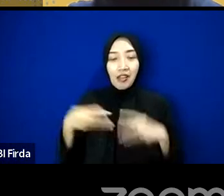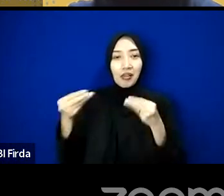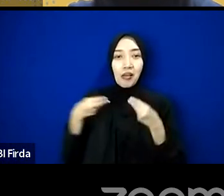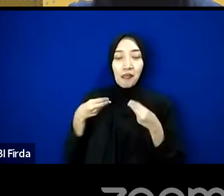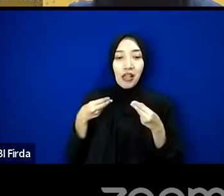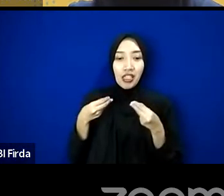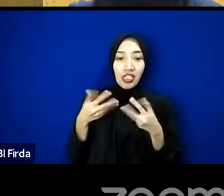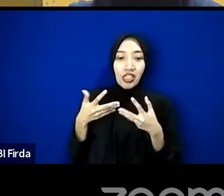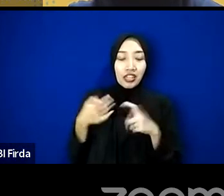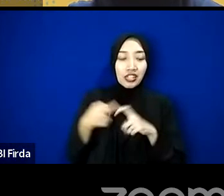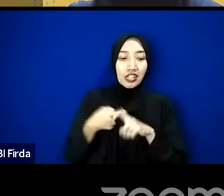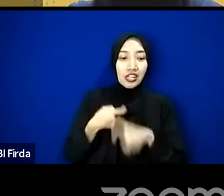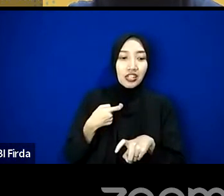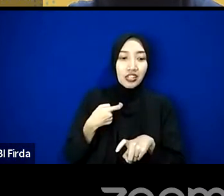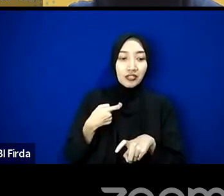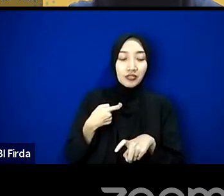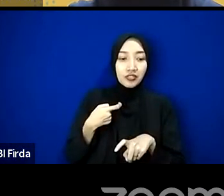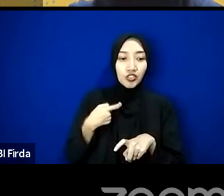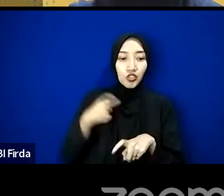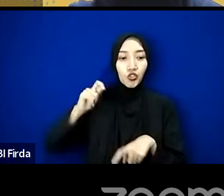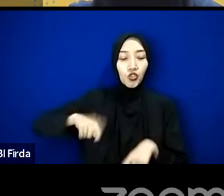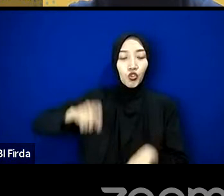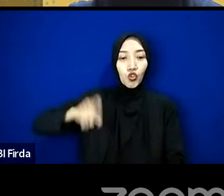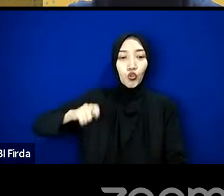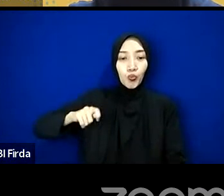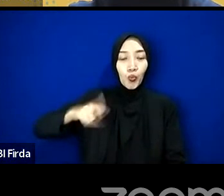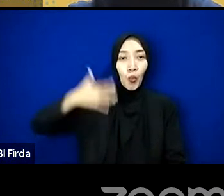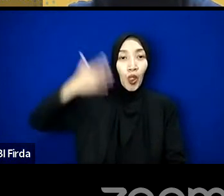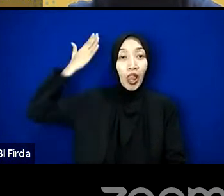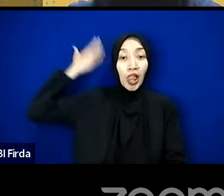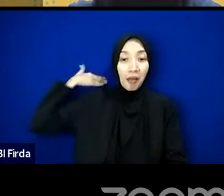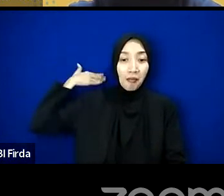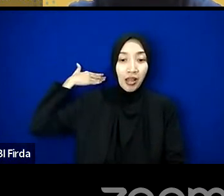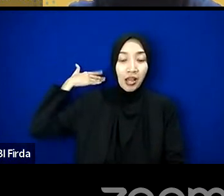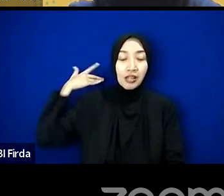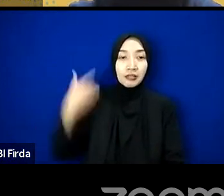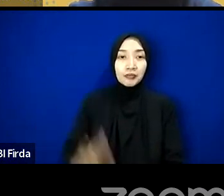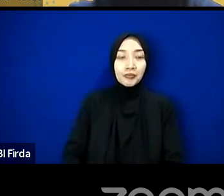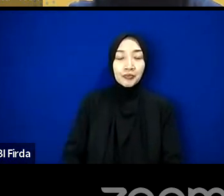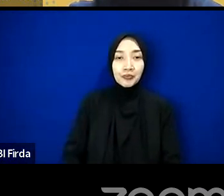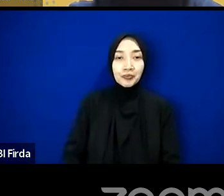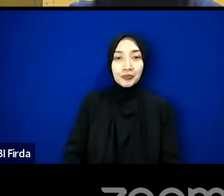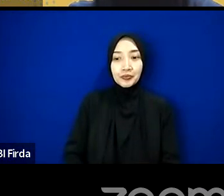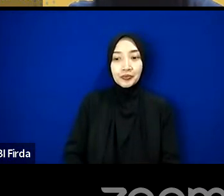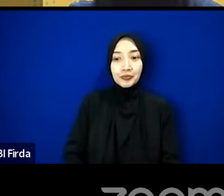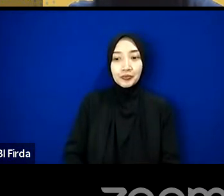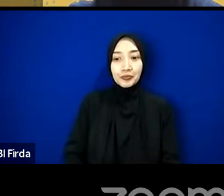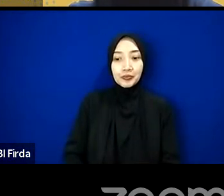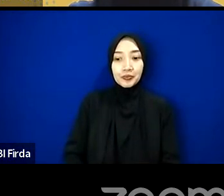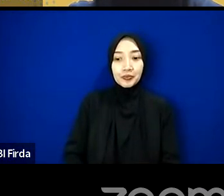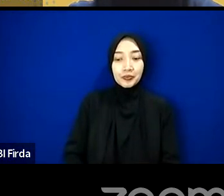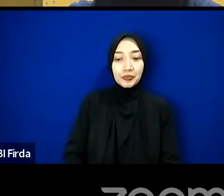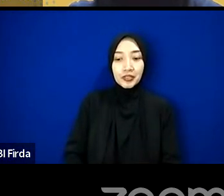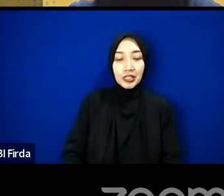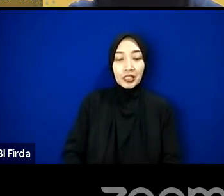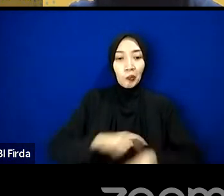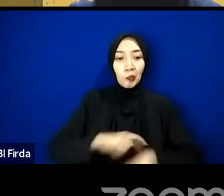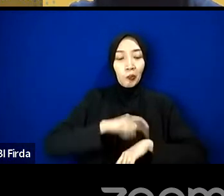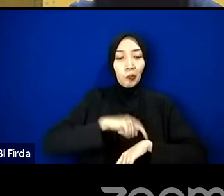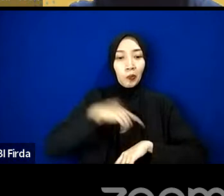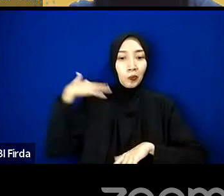and then throughout the time, the leader want to show up their